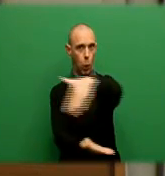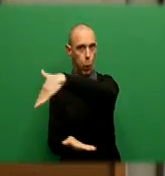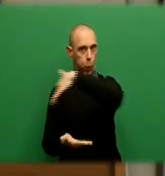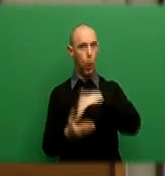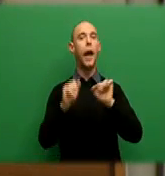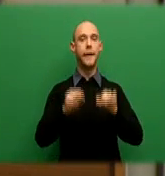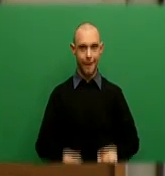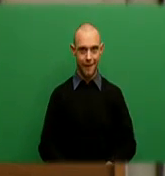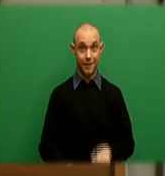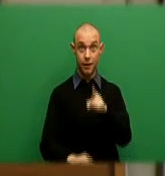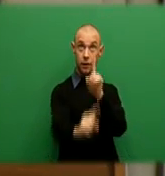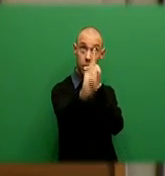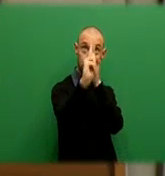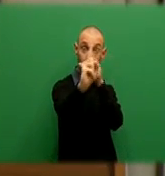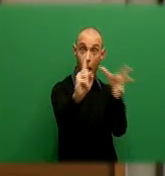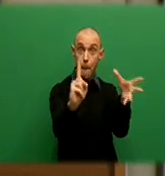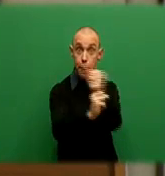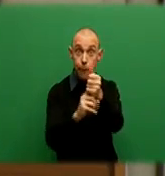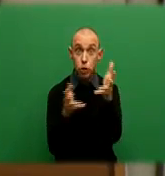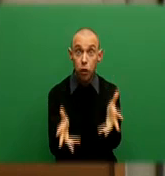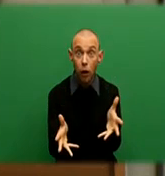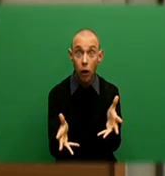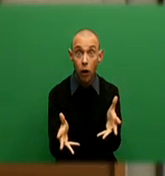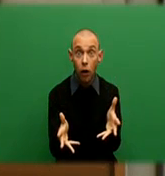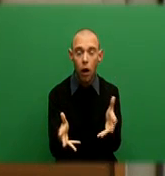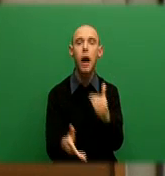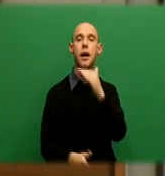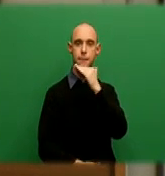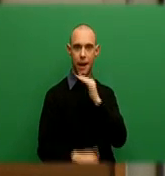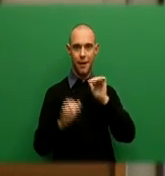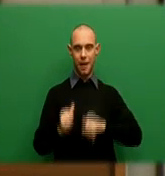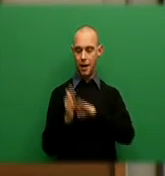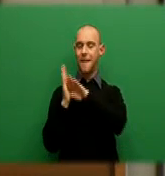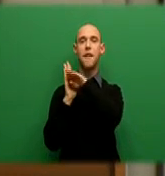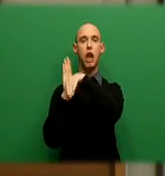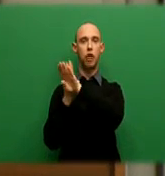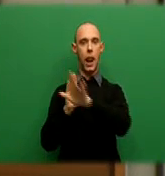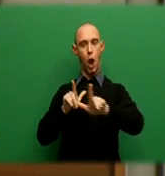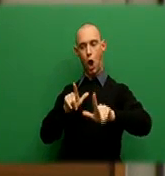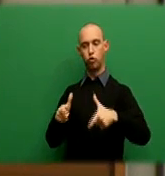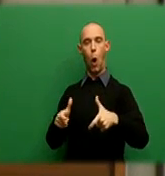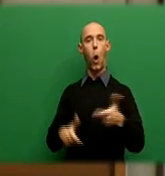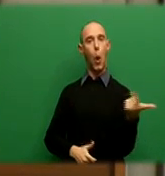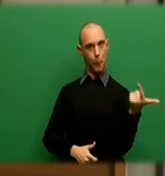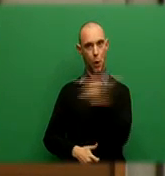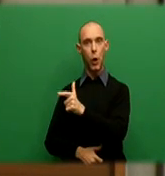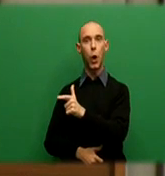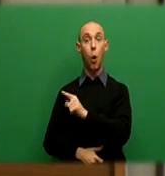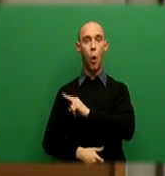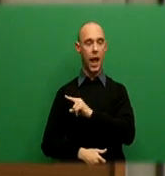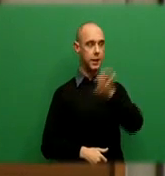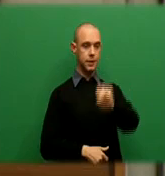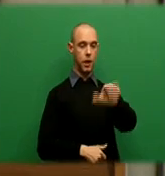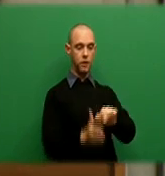This path, if realized, can be expected to moderate inflation somewhat while improving South Africa's